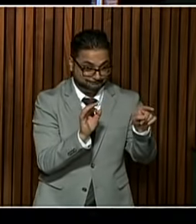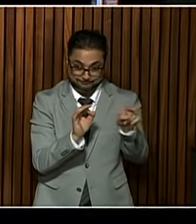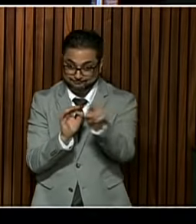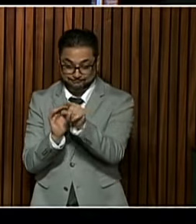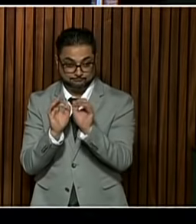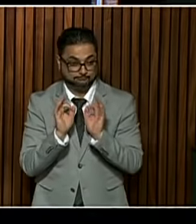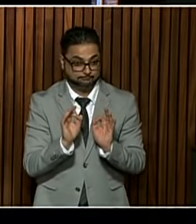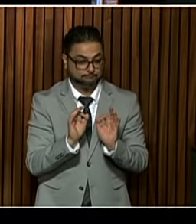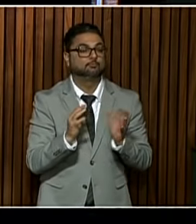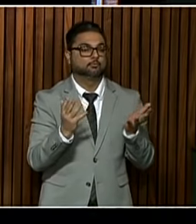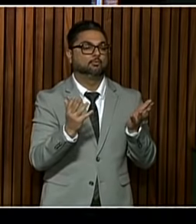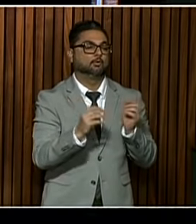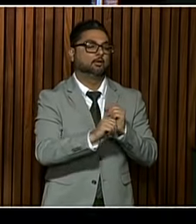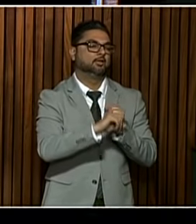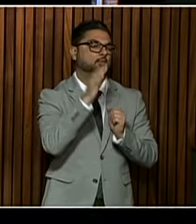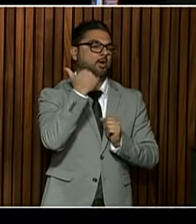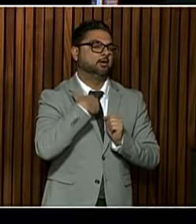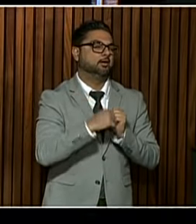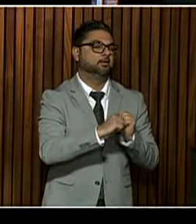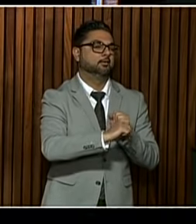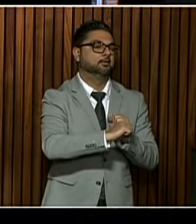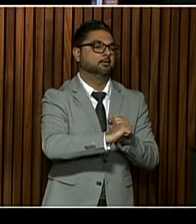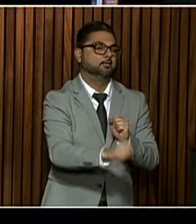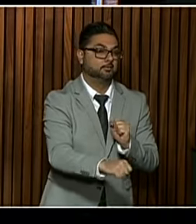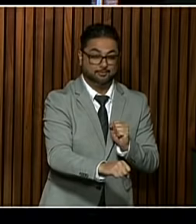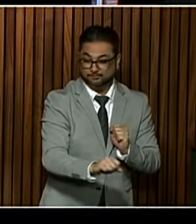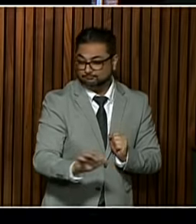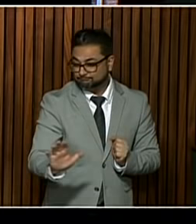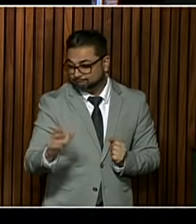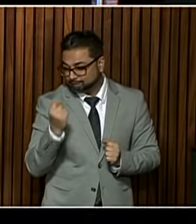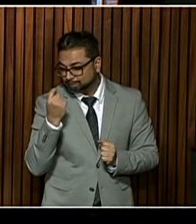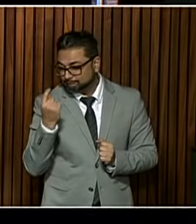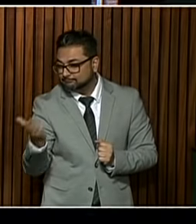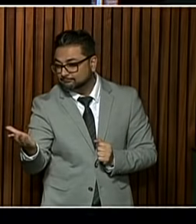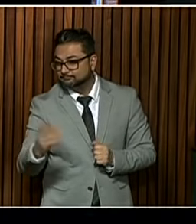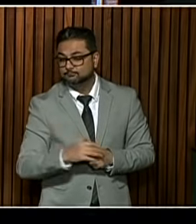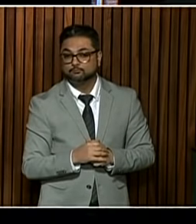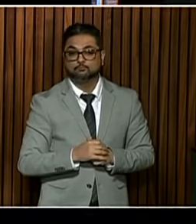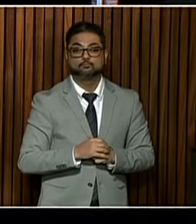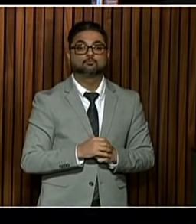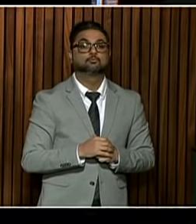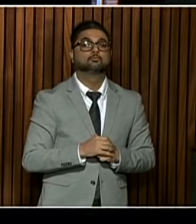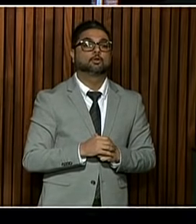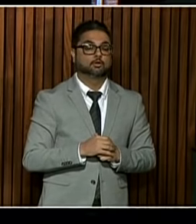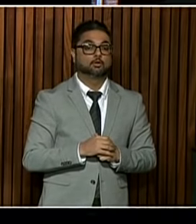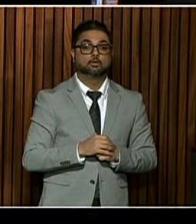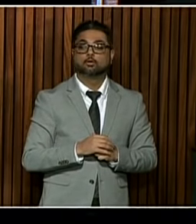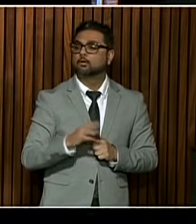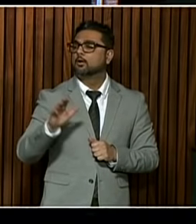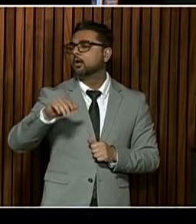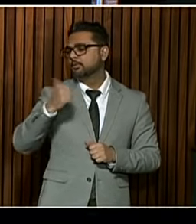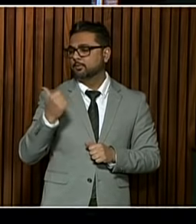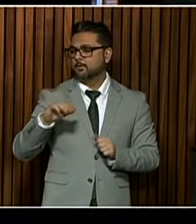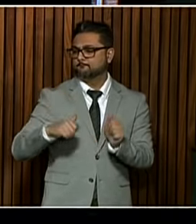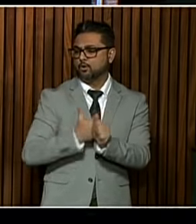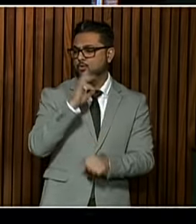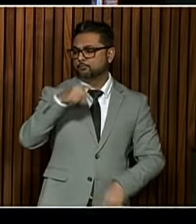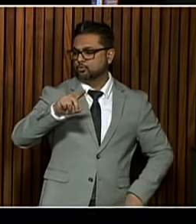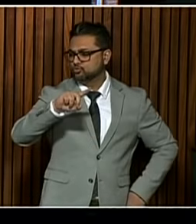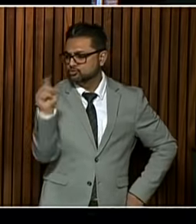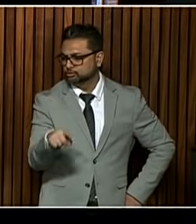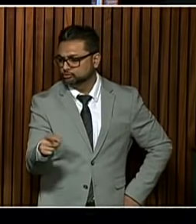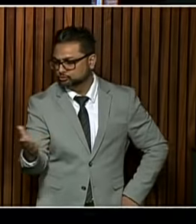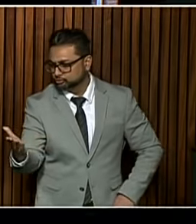up? Yeah, you previously commented on modeling for